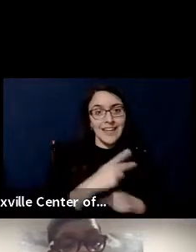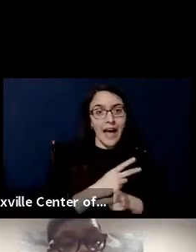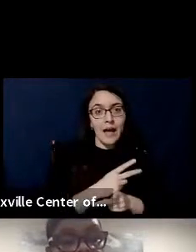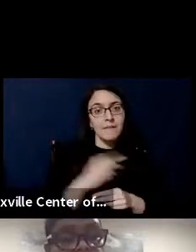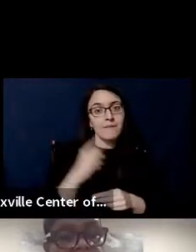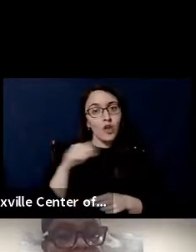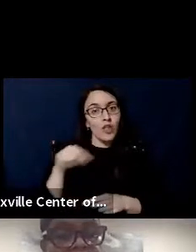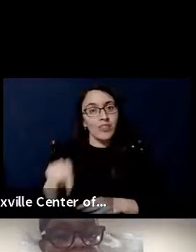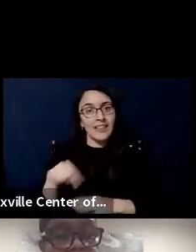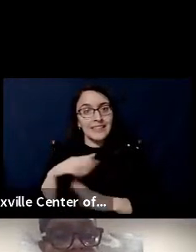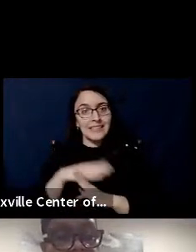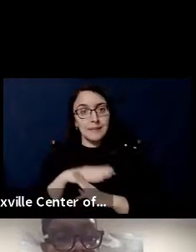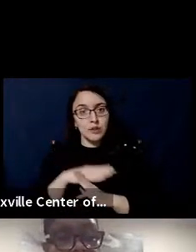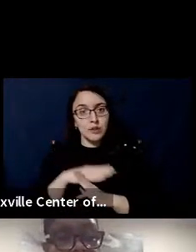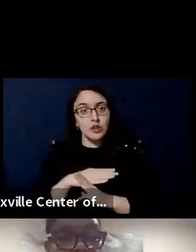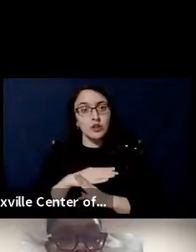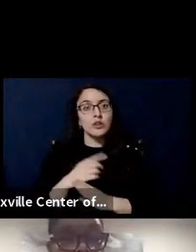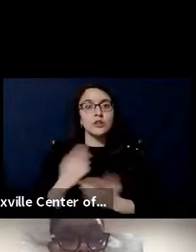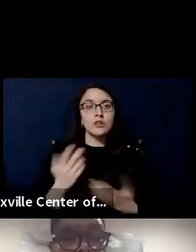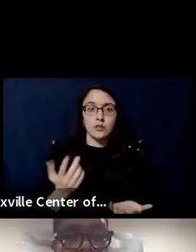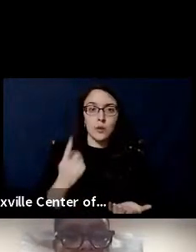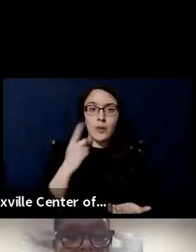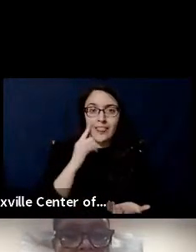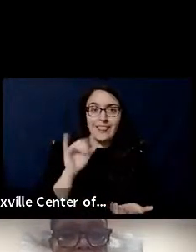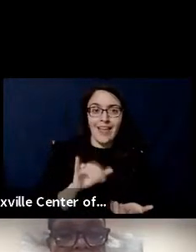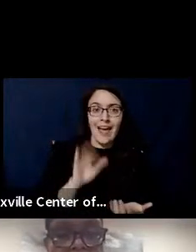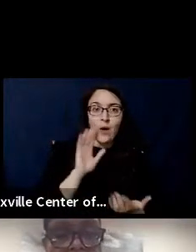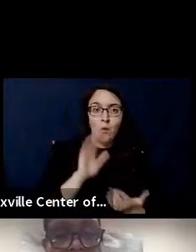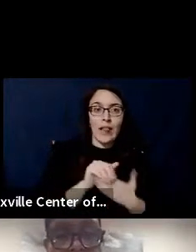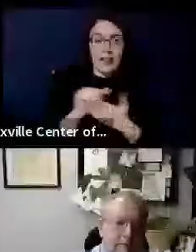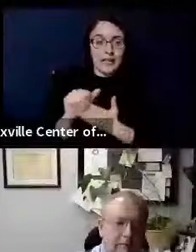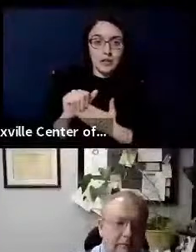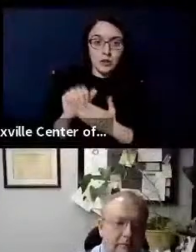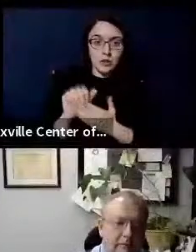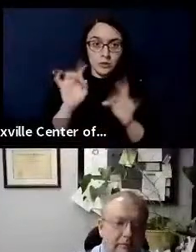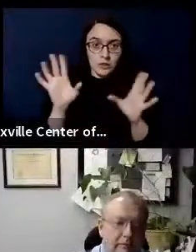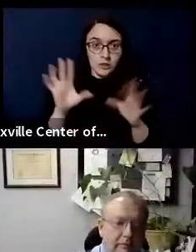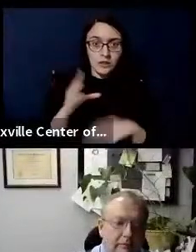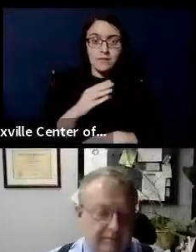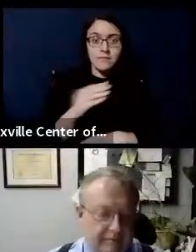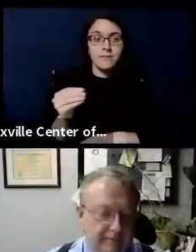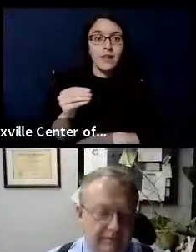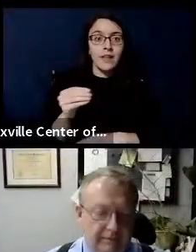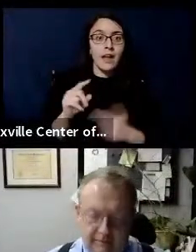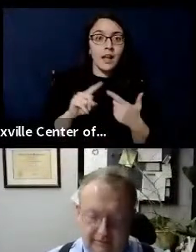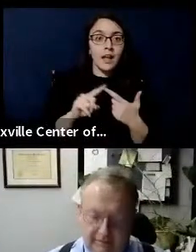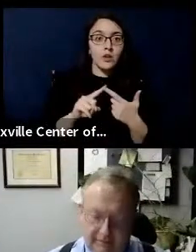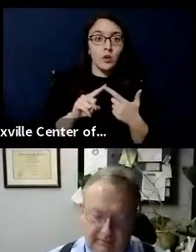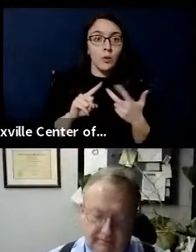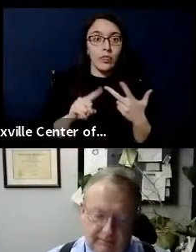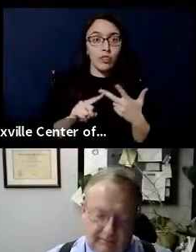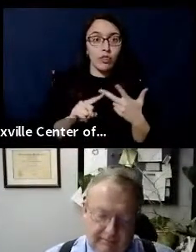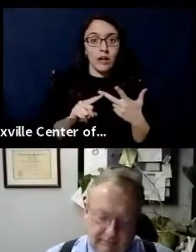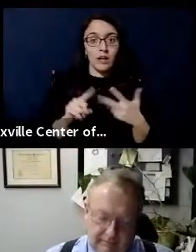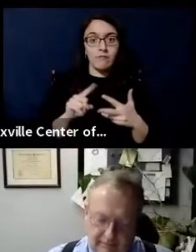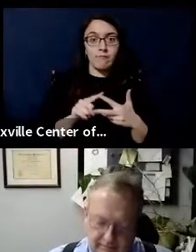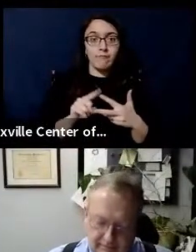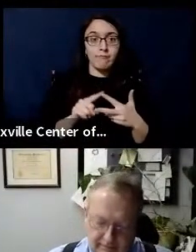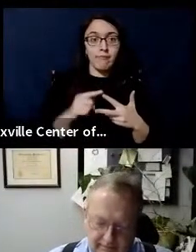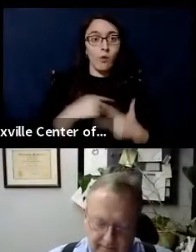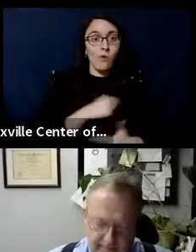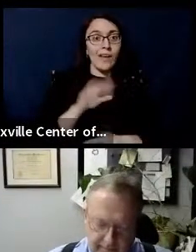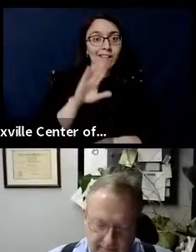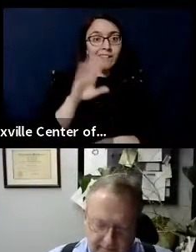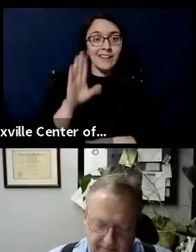going to be detrimental. And then 2 and 3, we've never seen